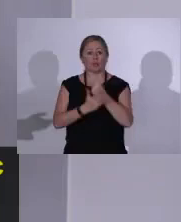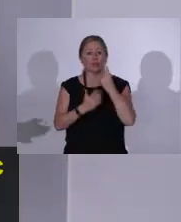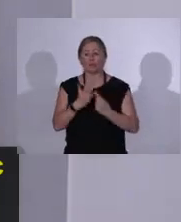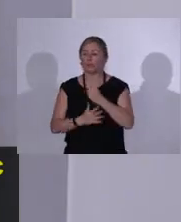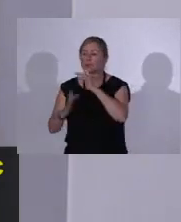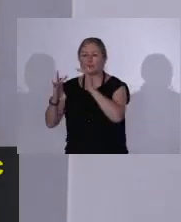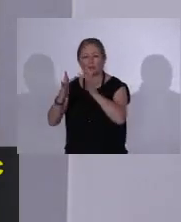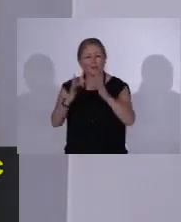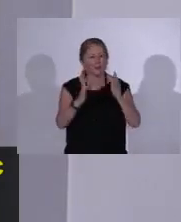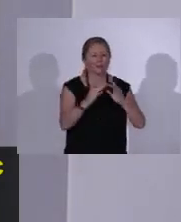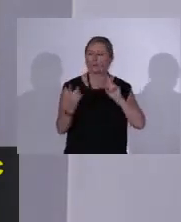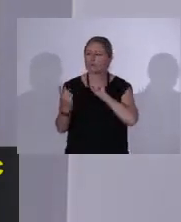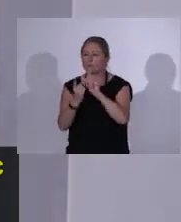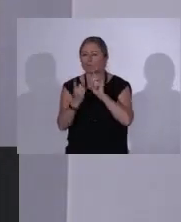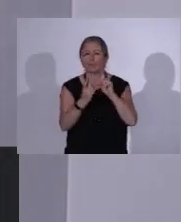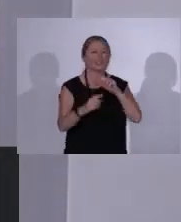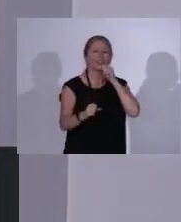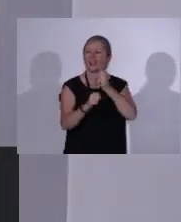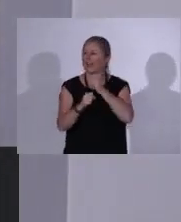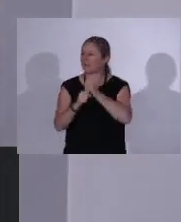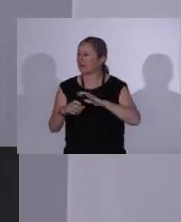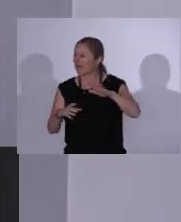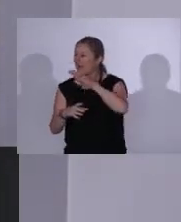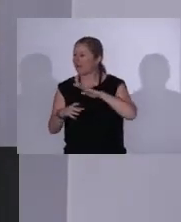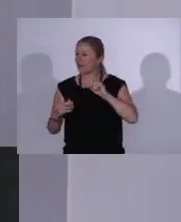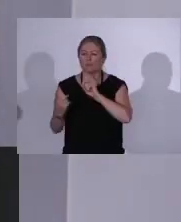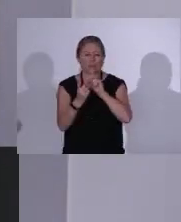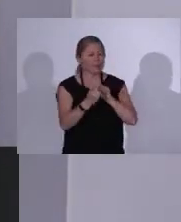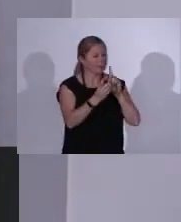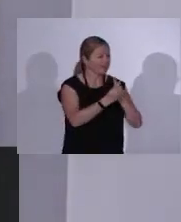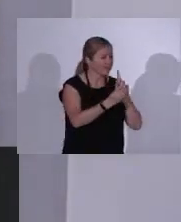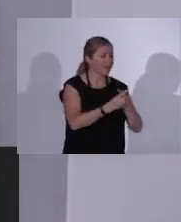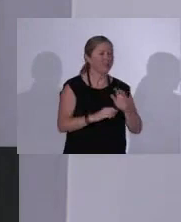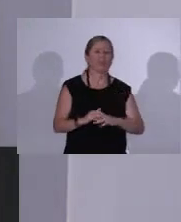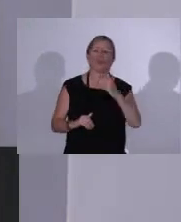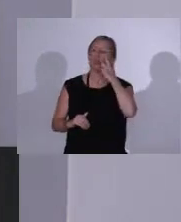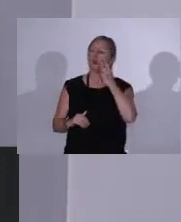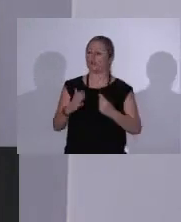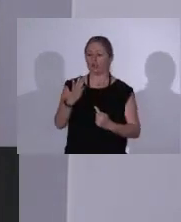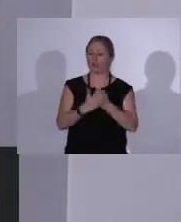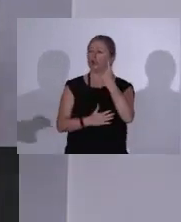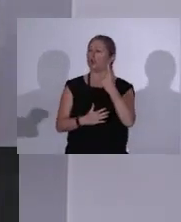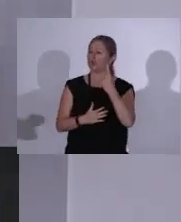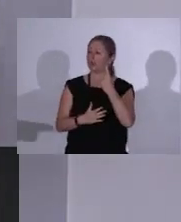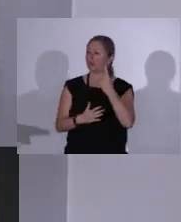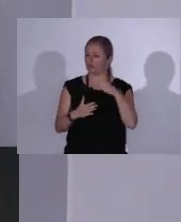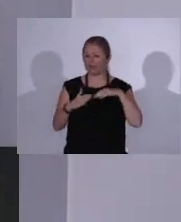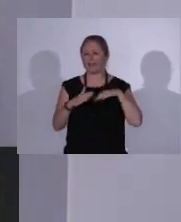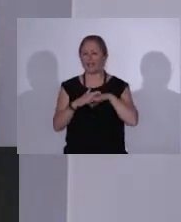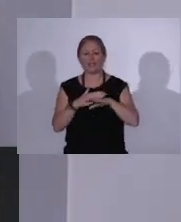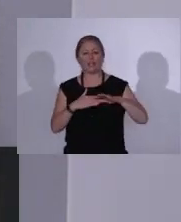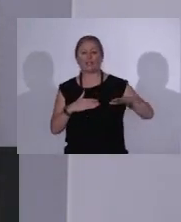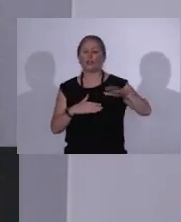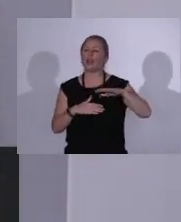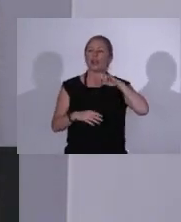meeting people from all across government sectors and finding us opportunities to go into areas of the government